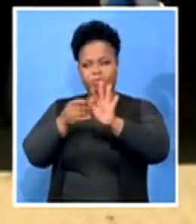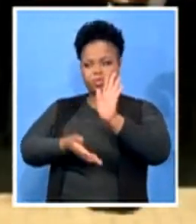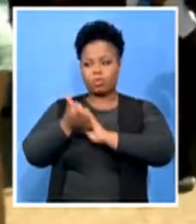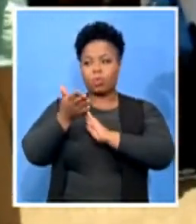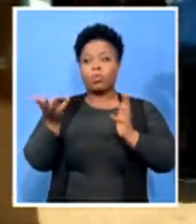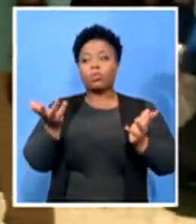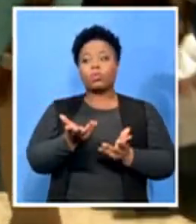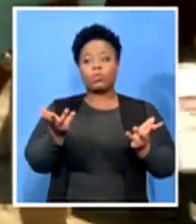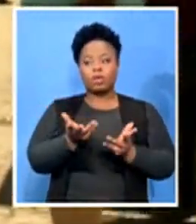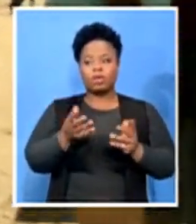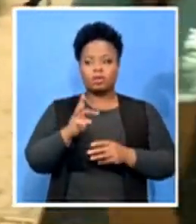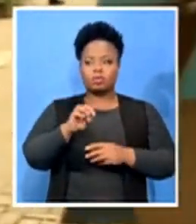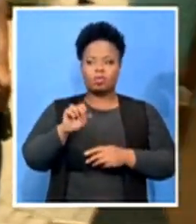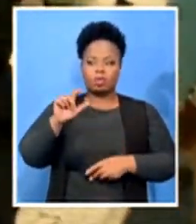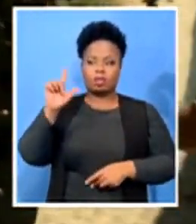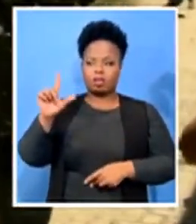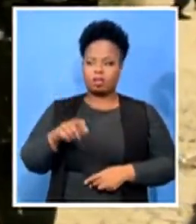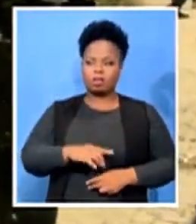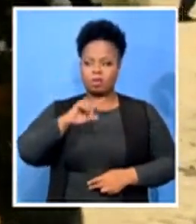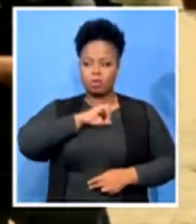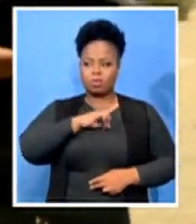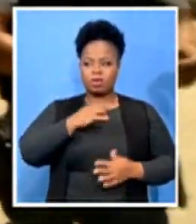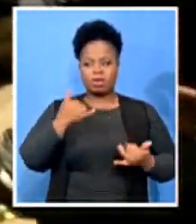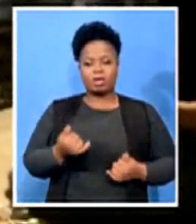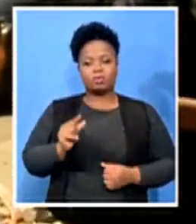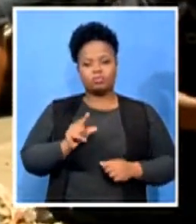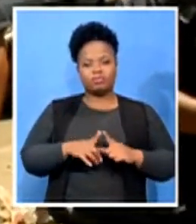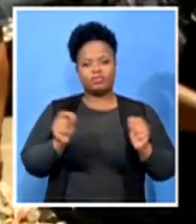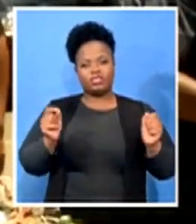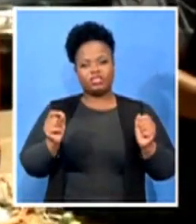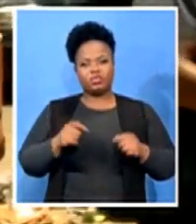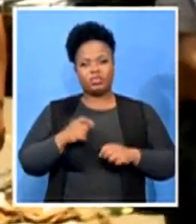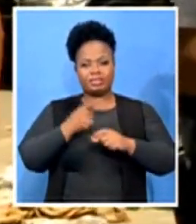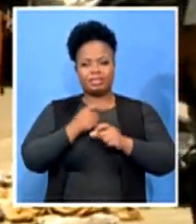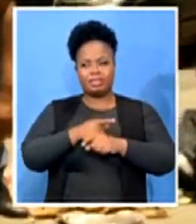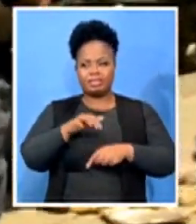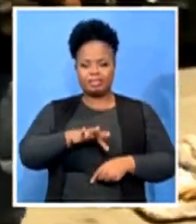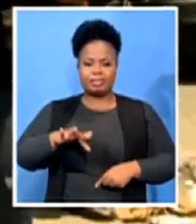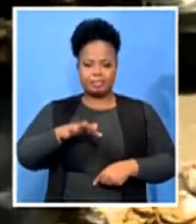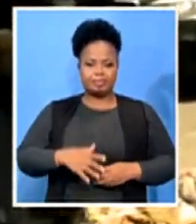he seems to be done with the taxi rank. With that, is back to the studio.